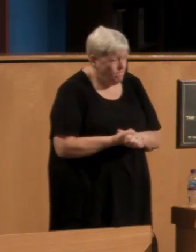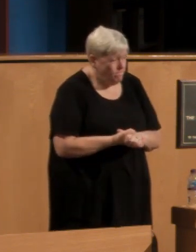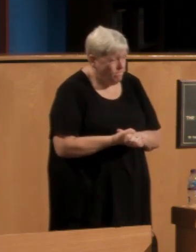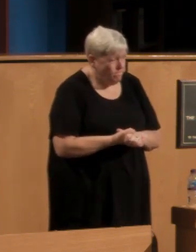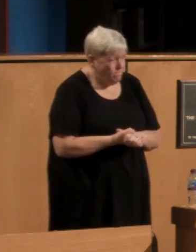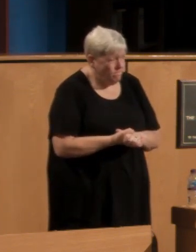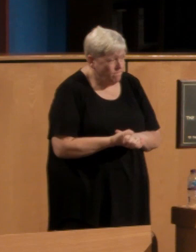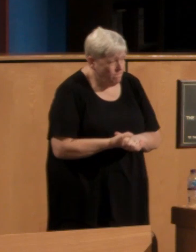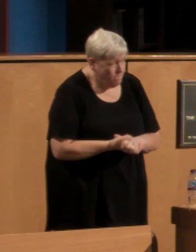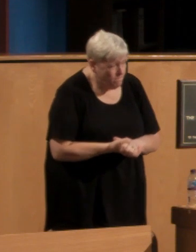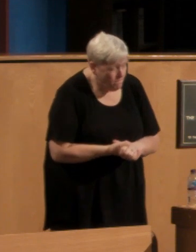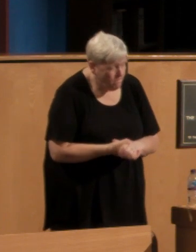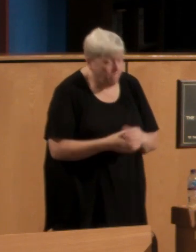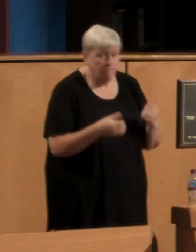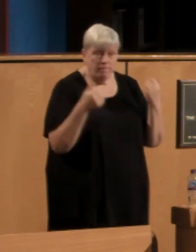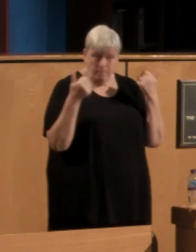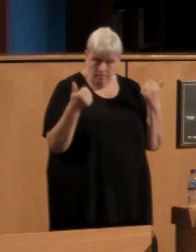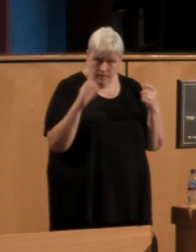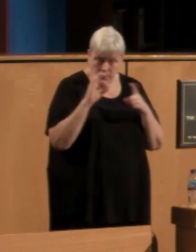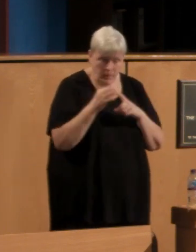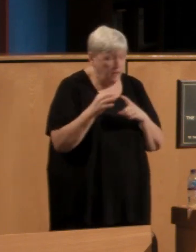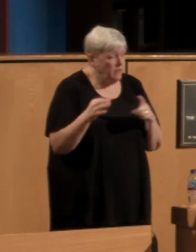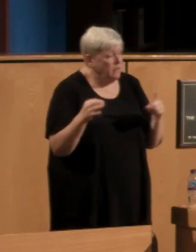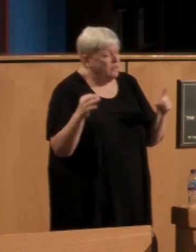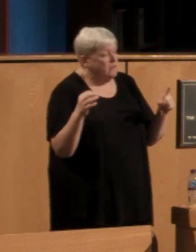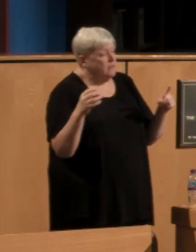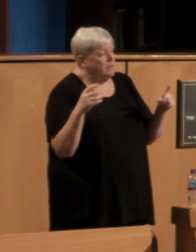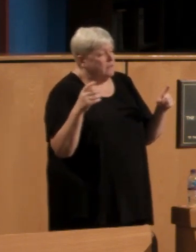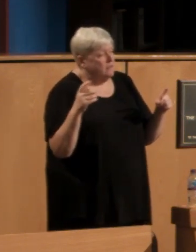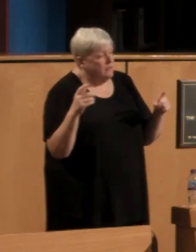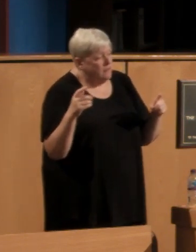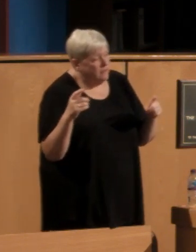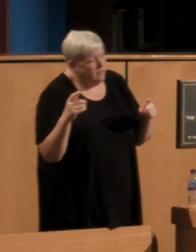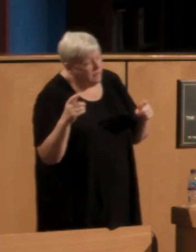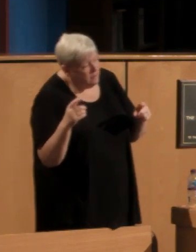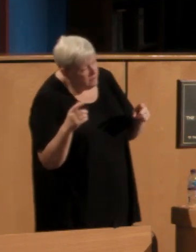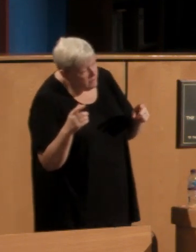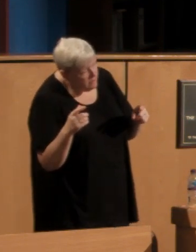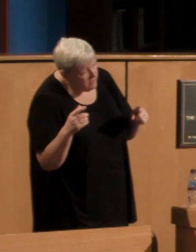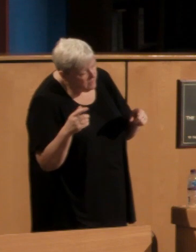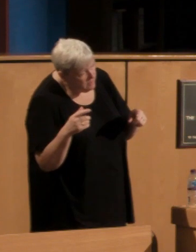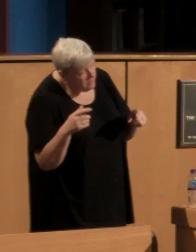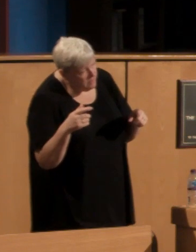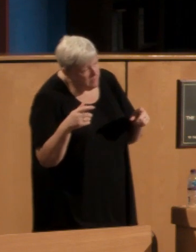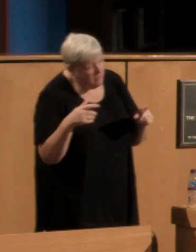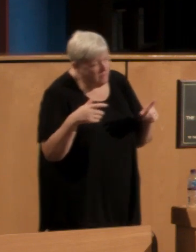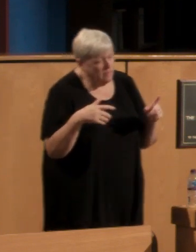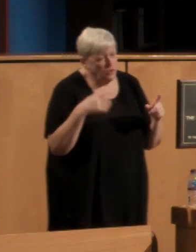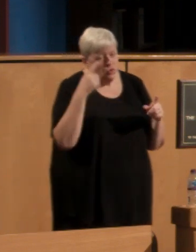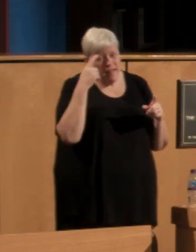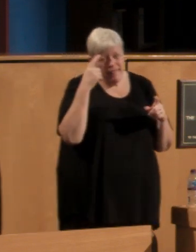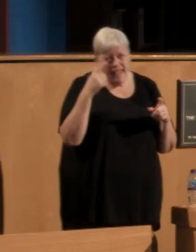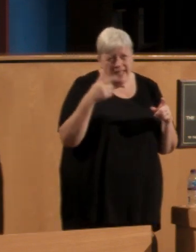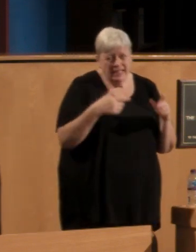Yeah, those are all really great points. So relating to that then, do you find that horror as a genre kind of lends itself